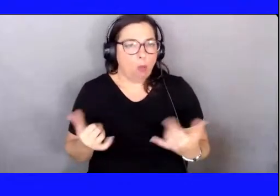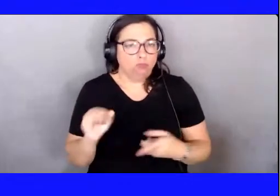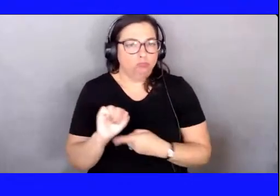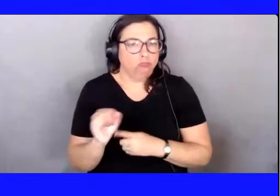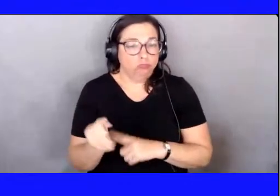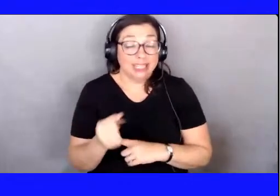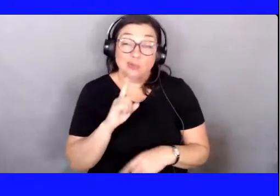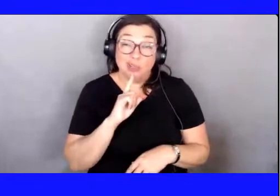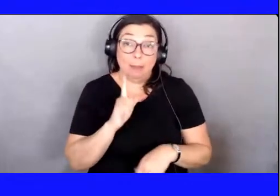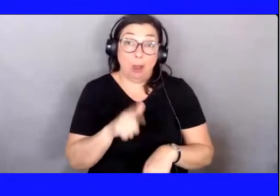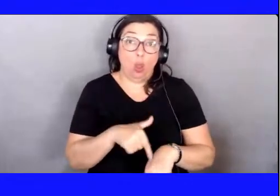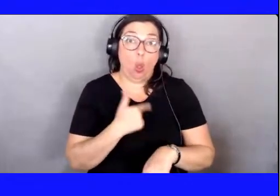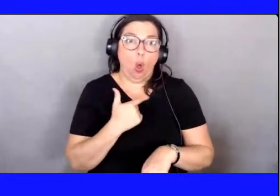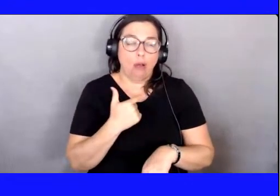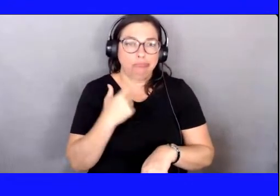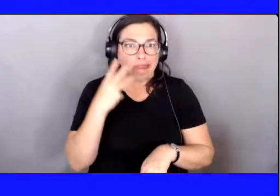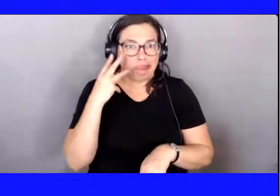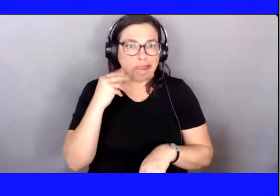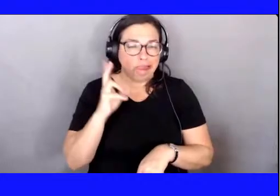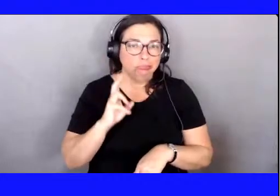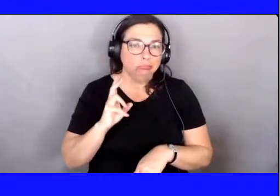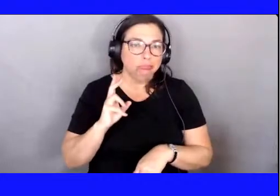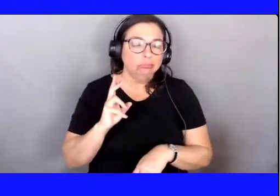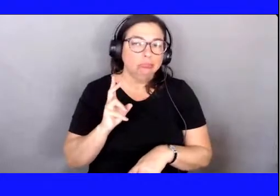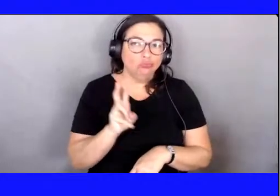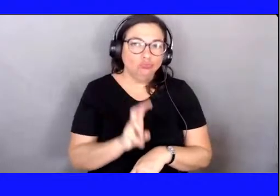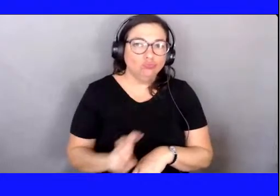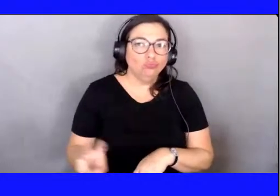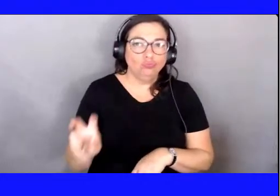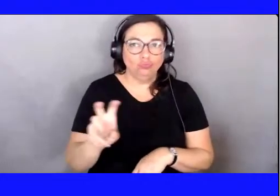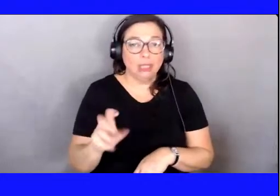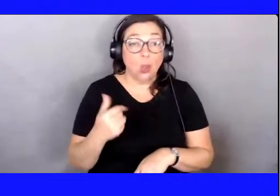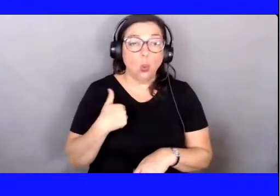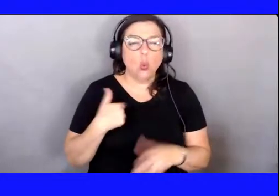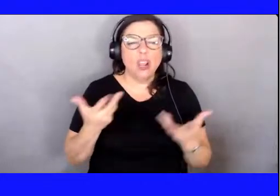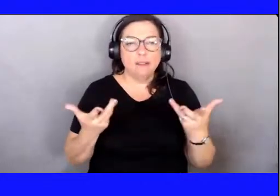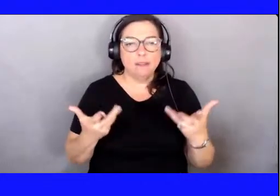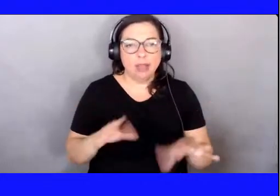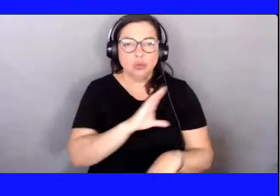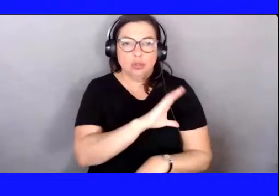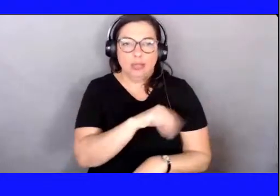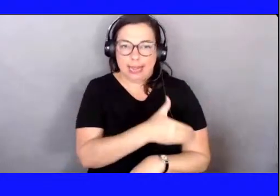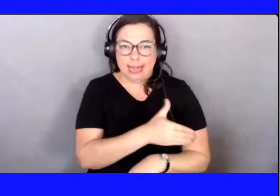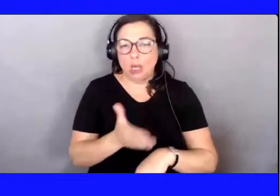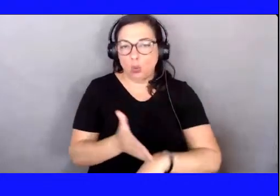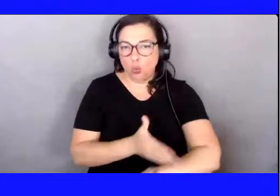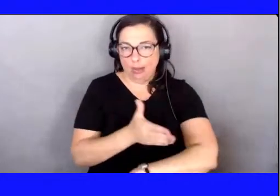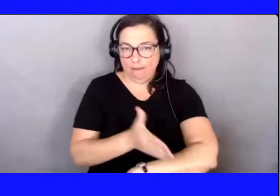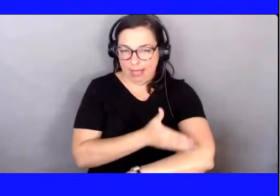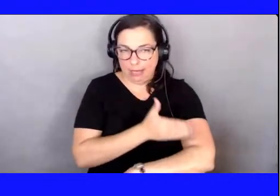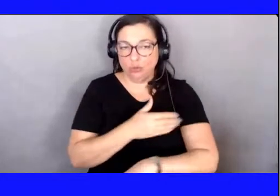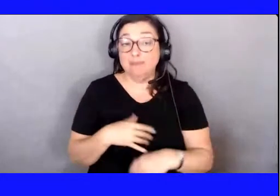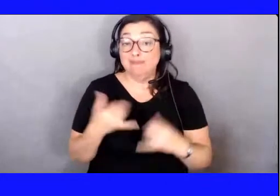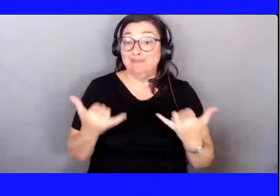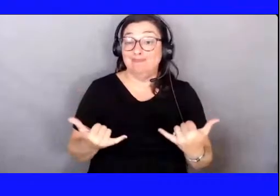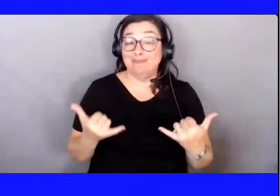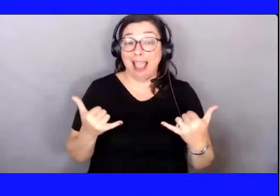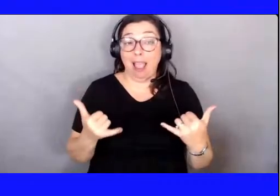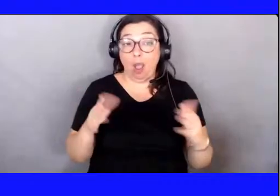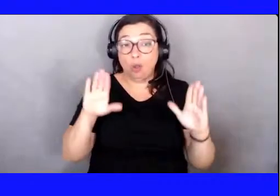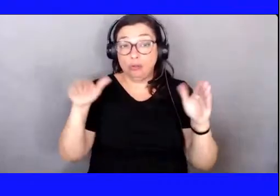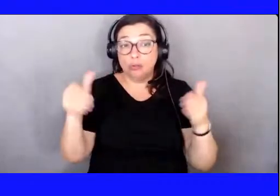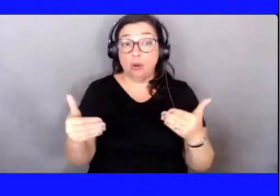long road. We finished the clinic renovations, as I said. We are targeting closing